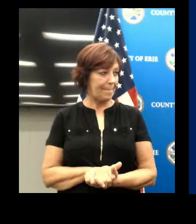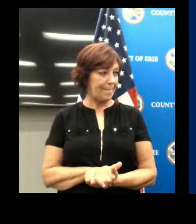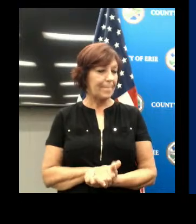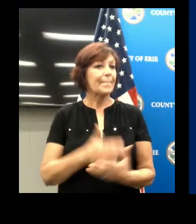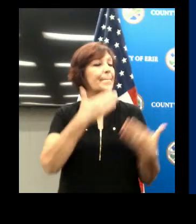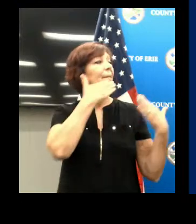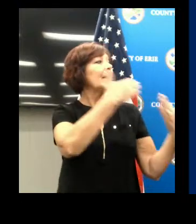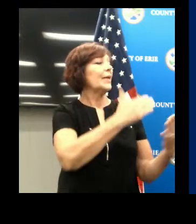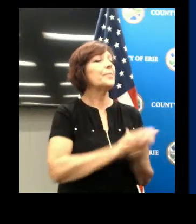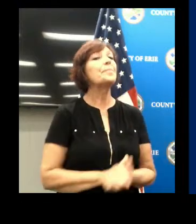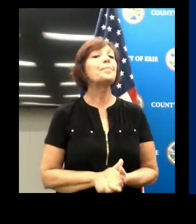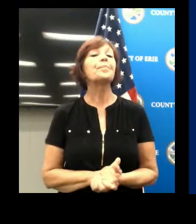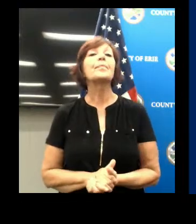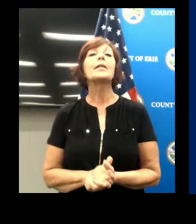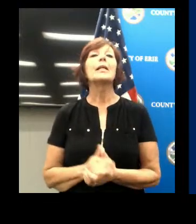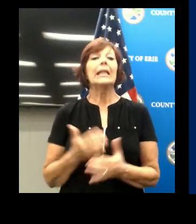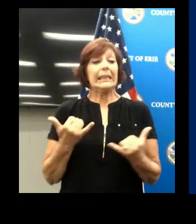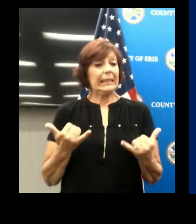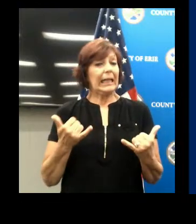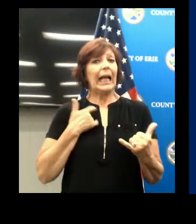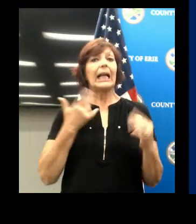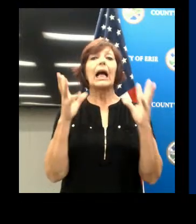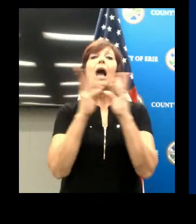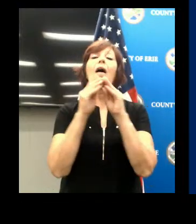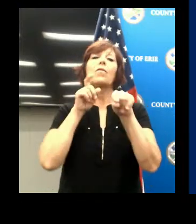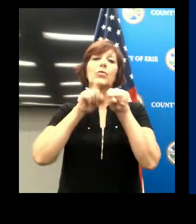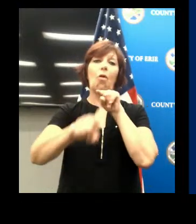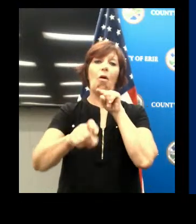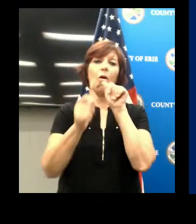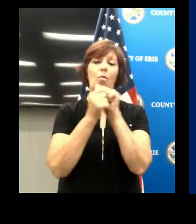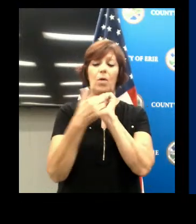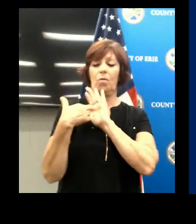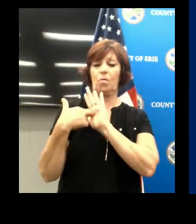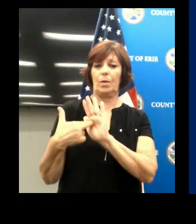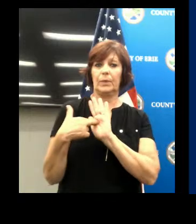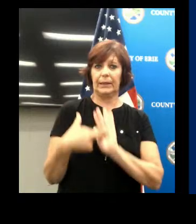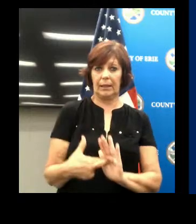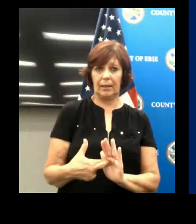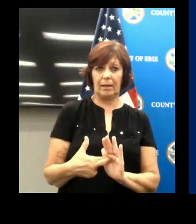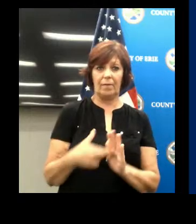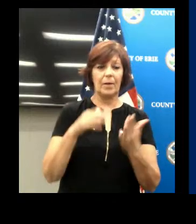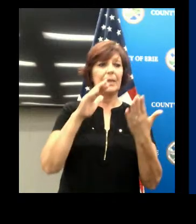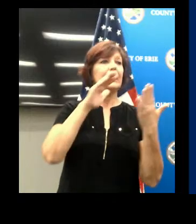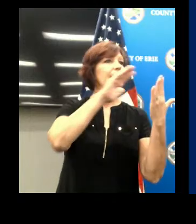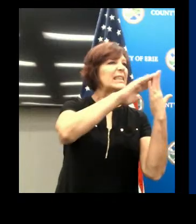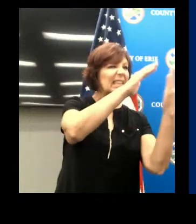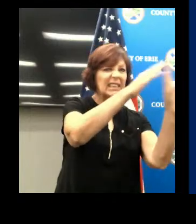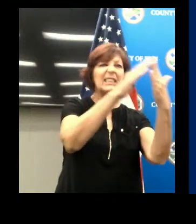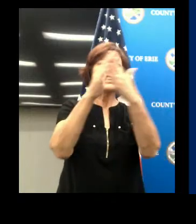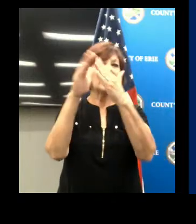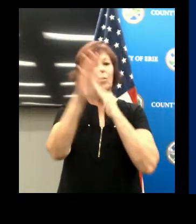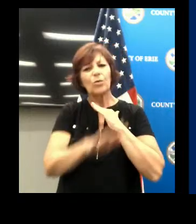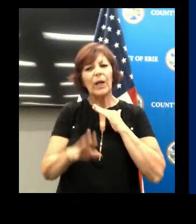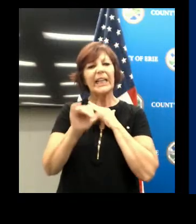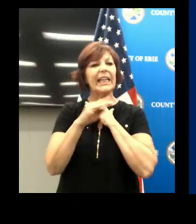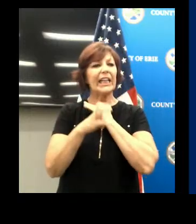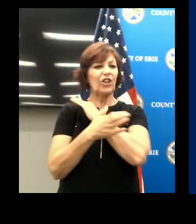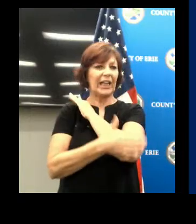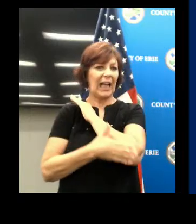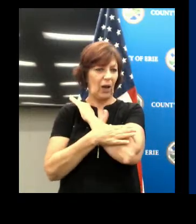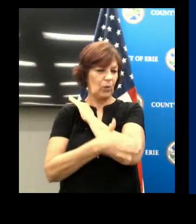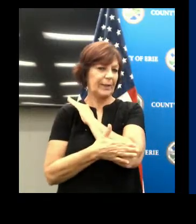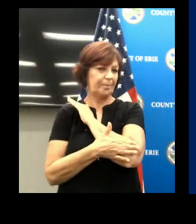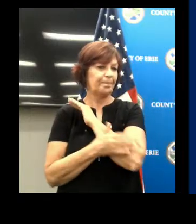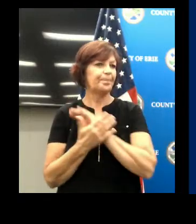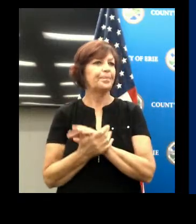Thank you, Doctor. Earlier today, I had a conference call with representatives of city, towns, and villages across Erie County. Actually, it was